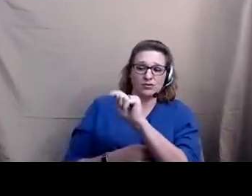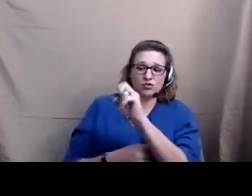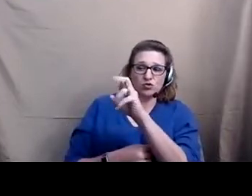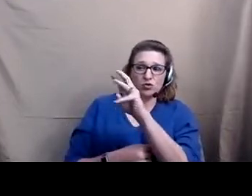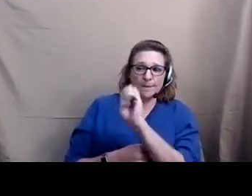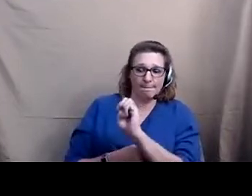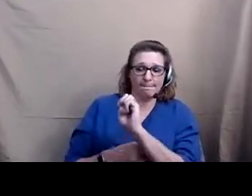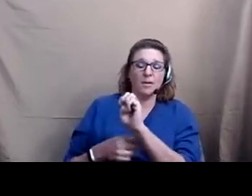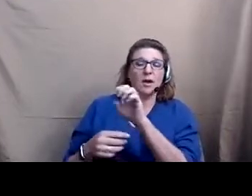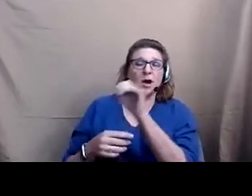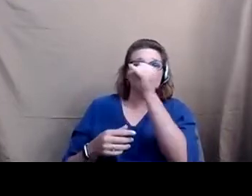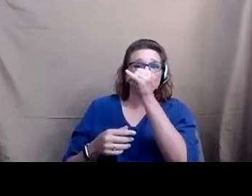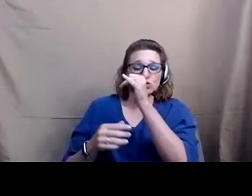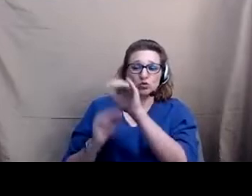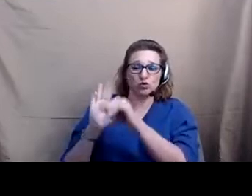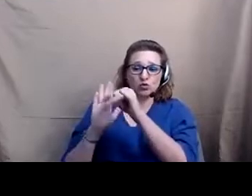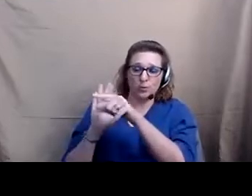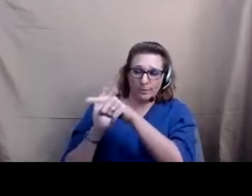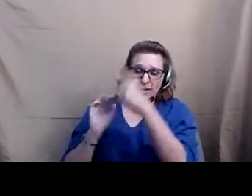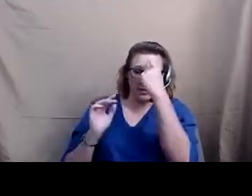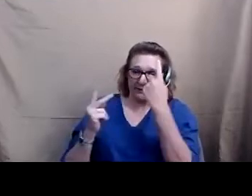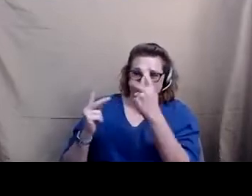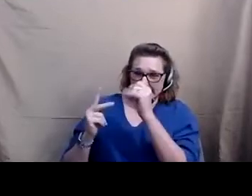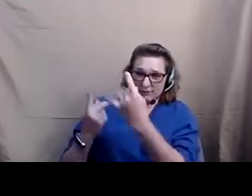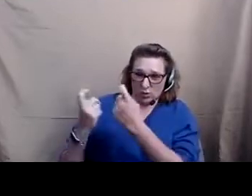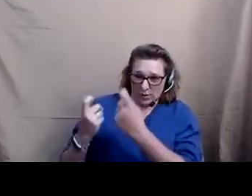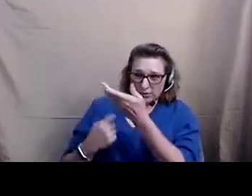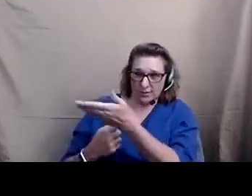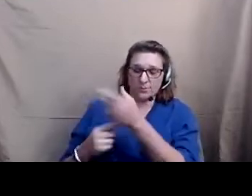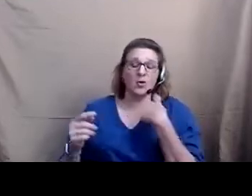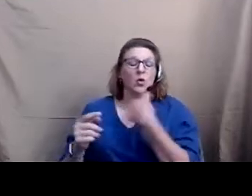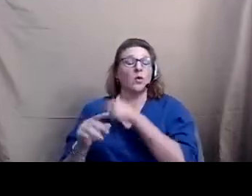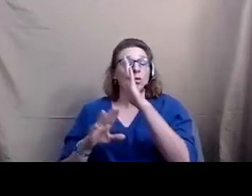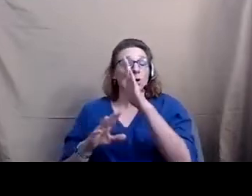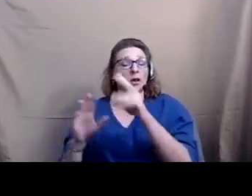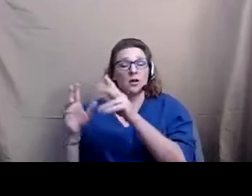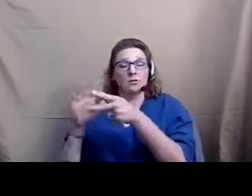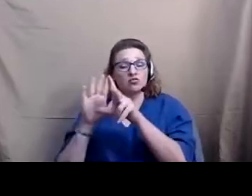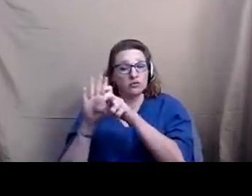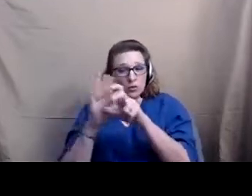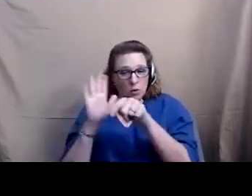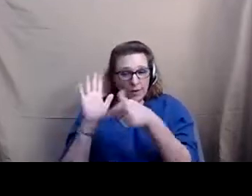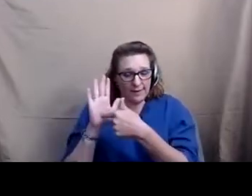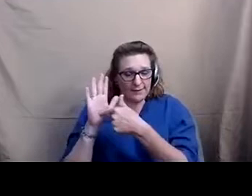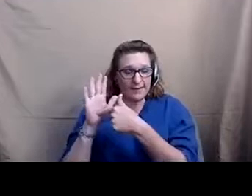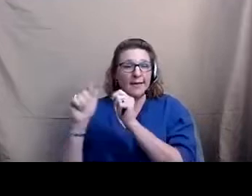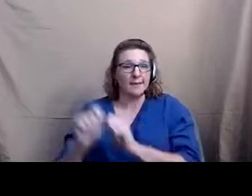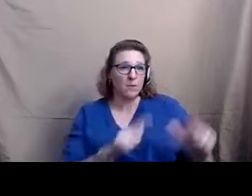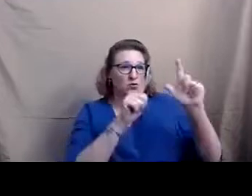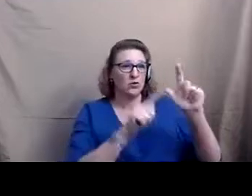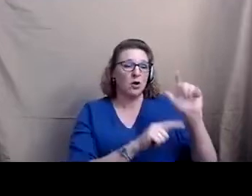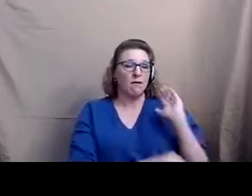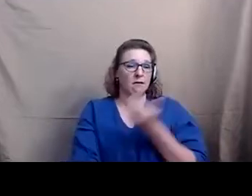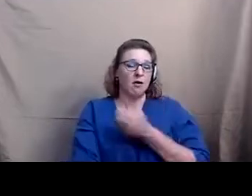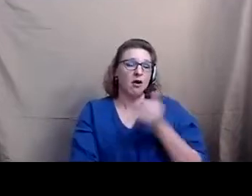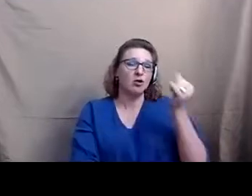Please note that this webinar will be recorded and will be posted on our YouTube page a few days from now.